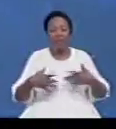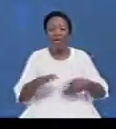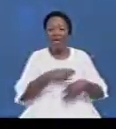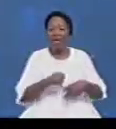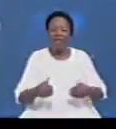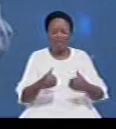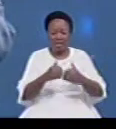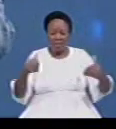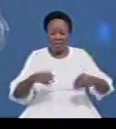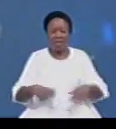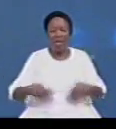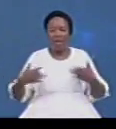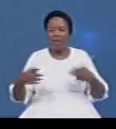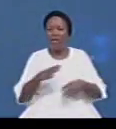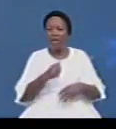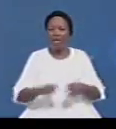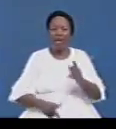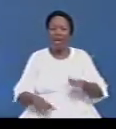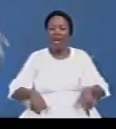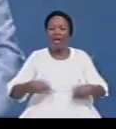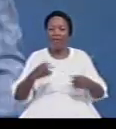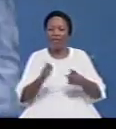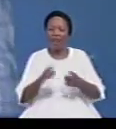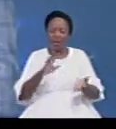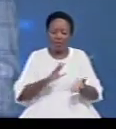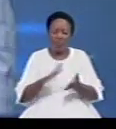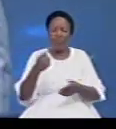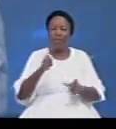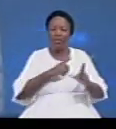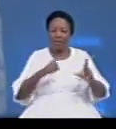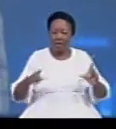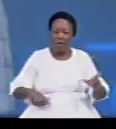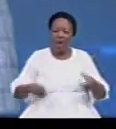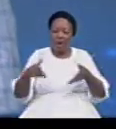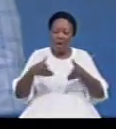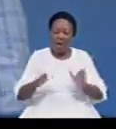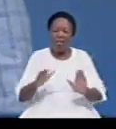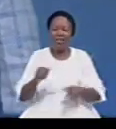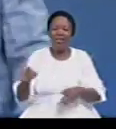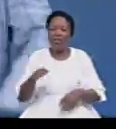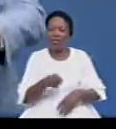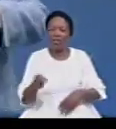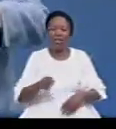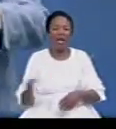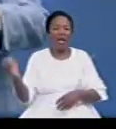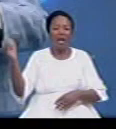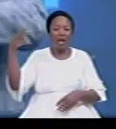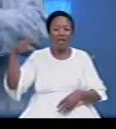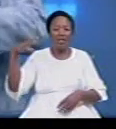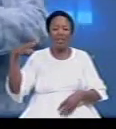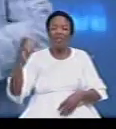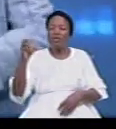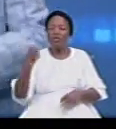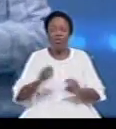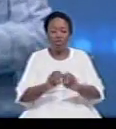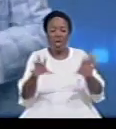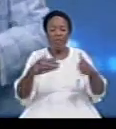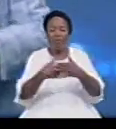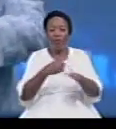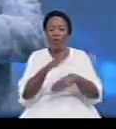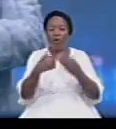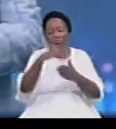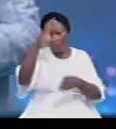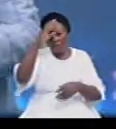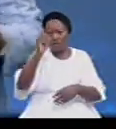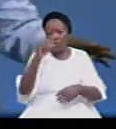life, a life that glorifies the Lord, letting their light shine before men, so that men